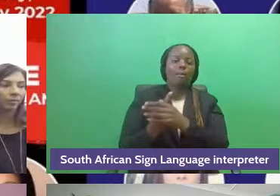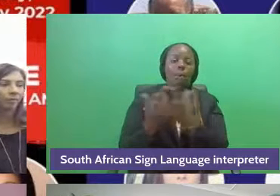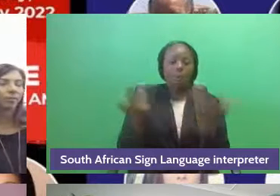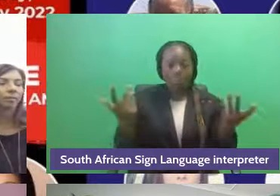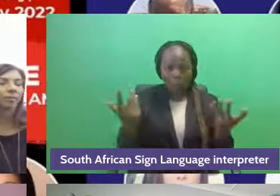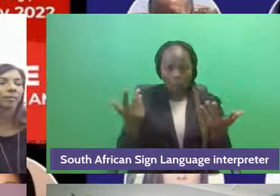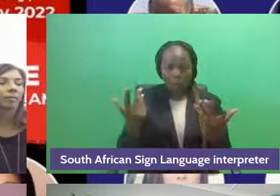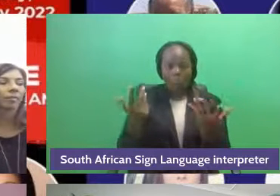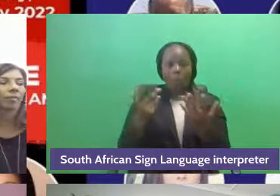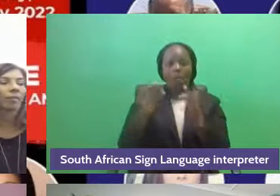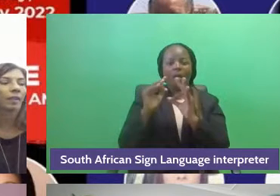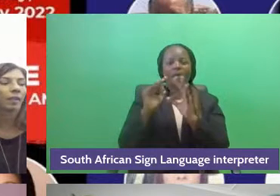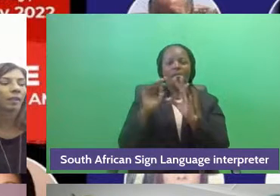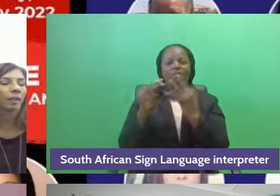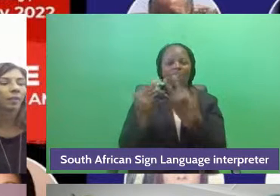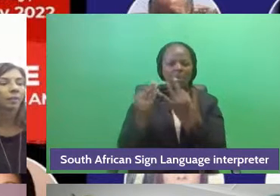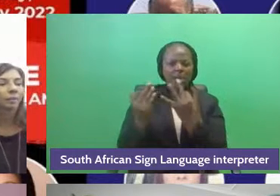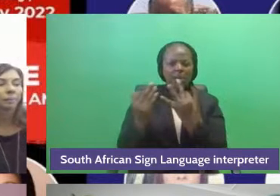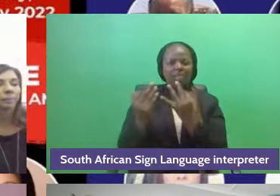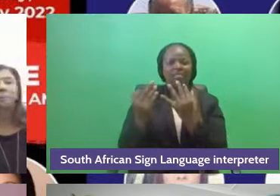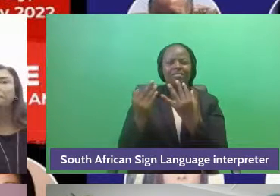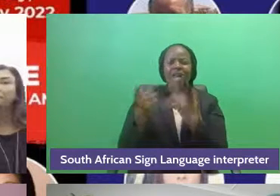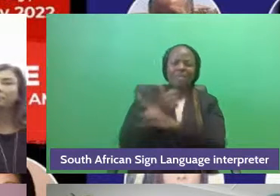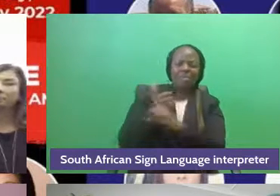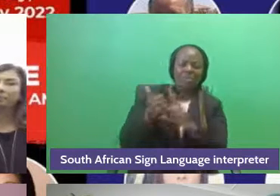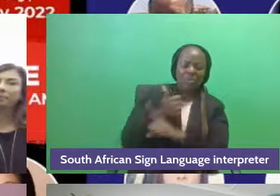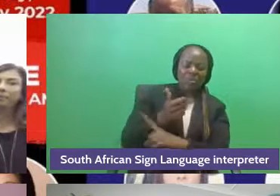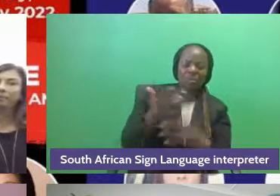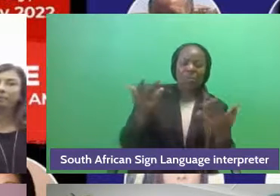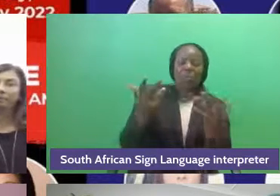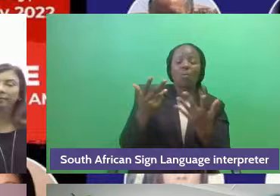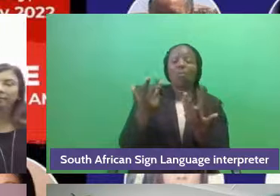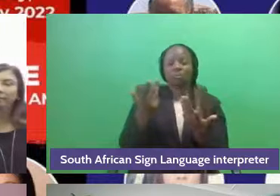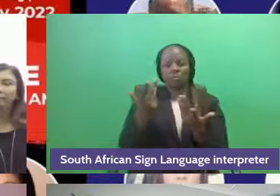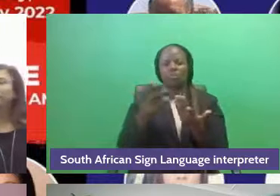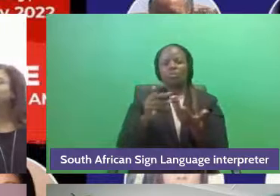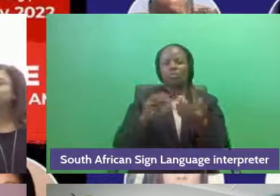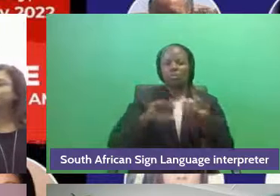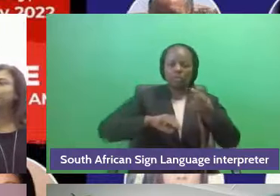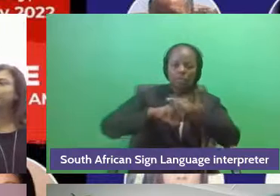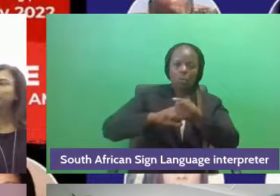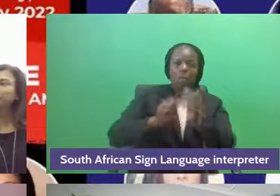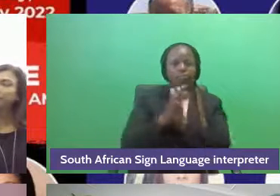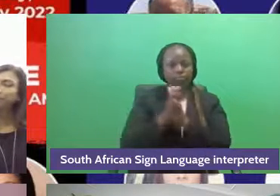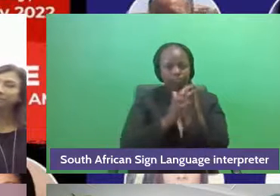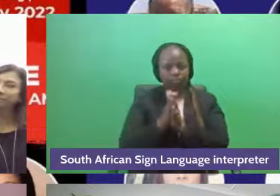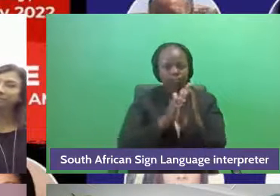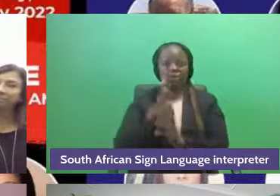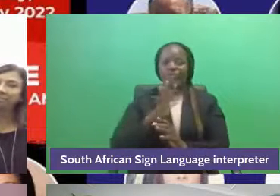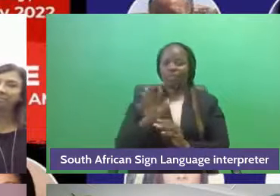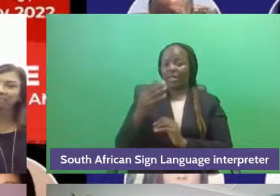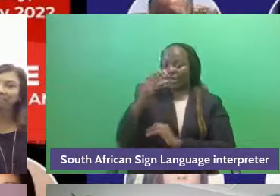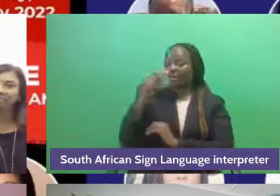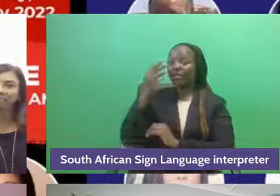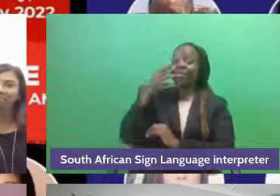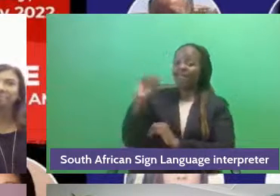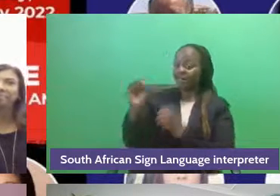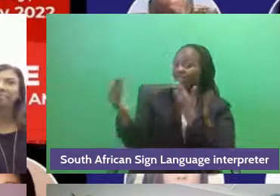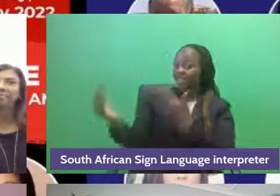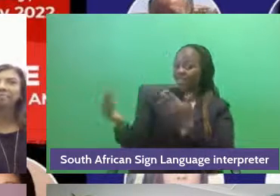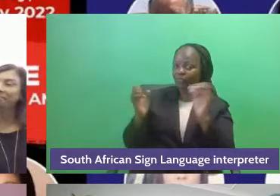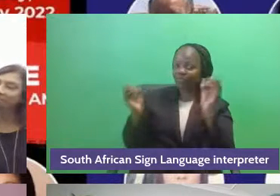any family members are experiencing abuse and they need support and encouragement as well. So thank you,